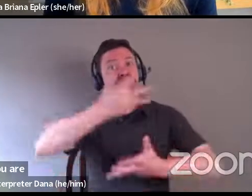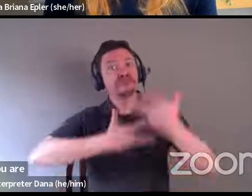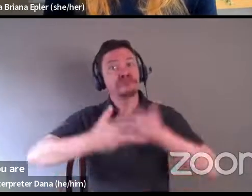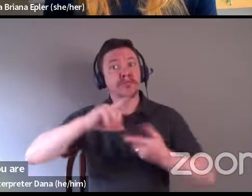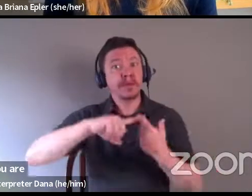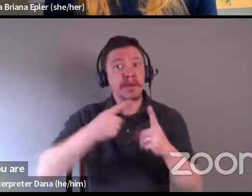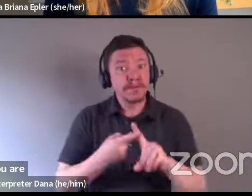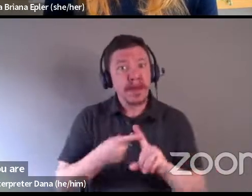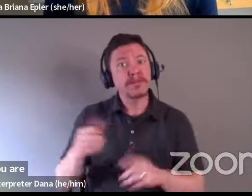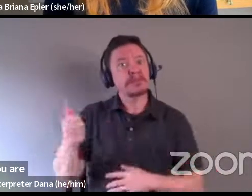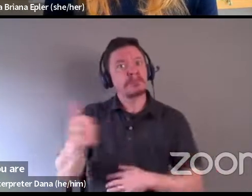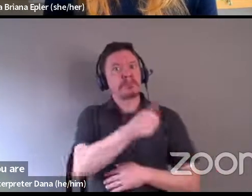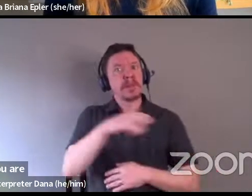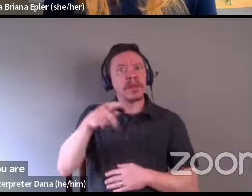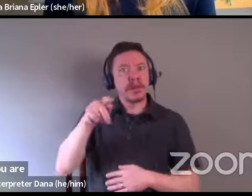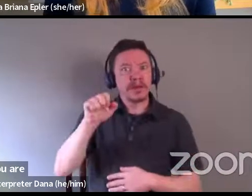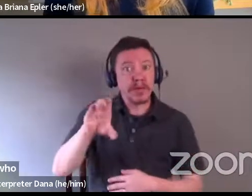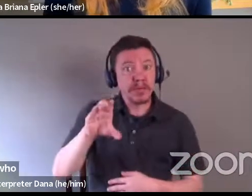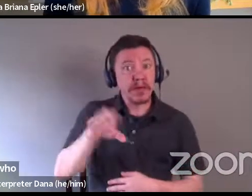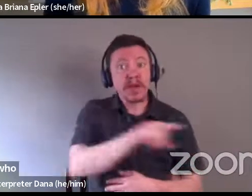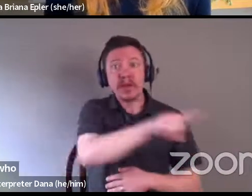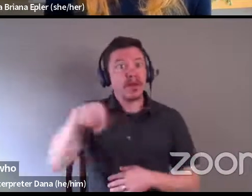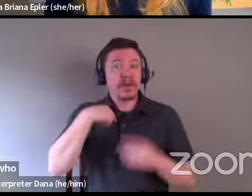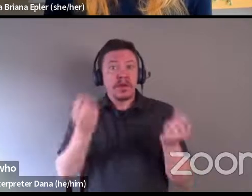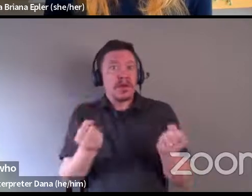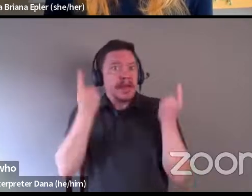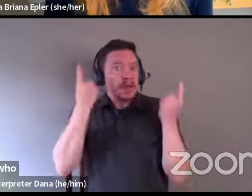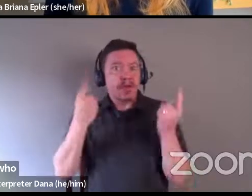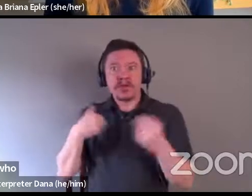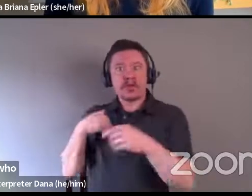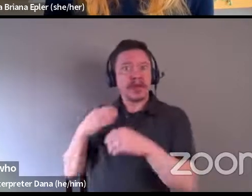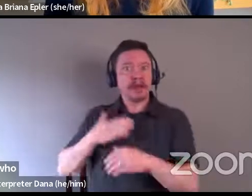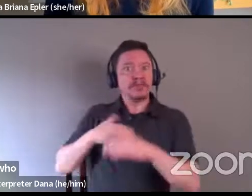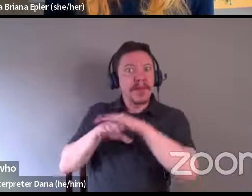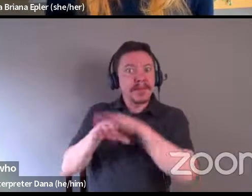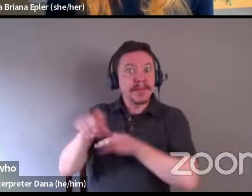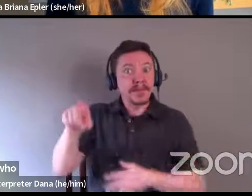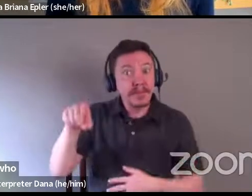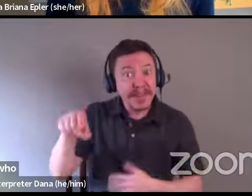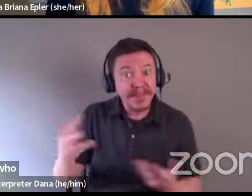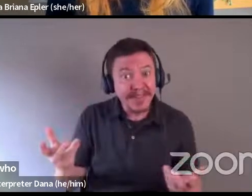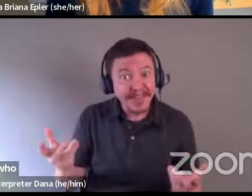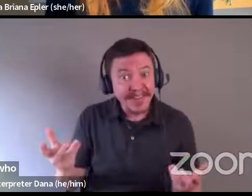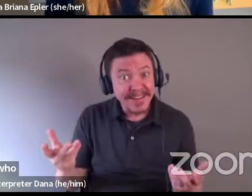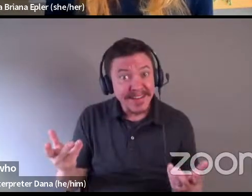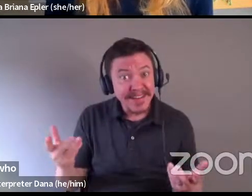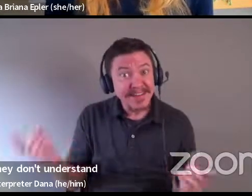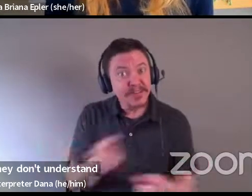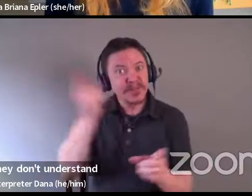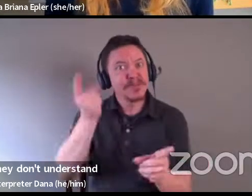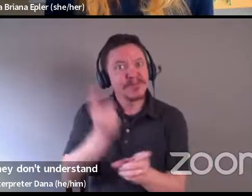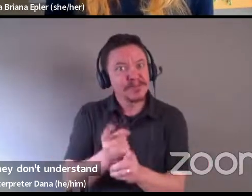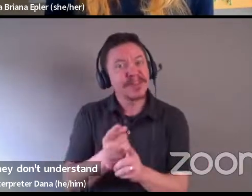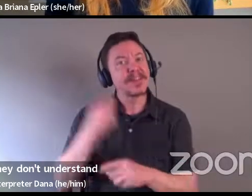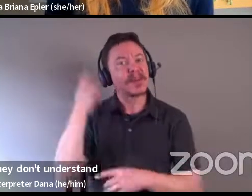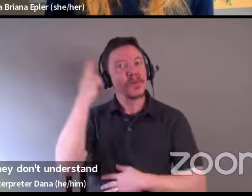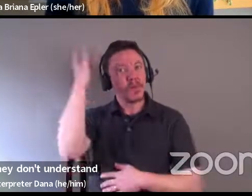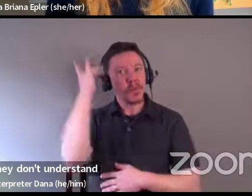people of color, they don't understand your accessible needs. And that is why I